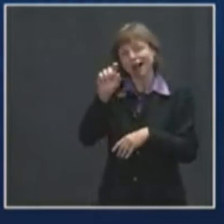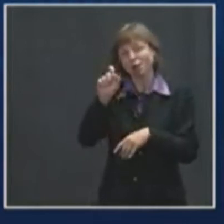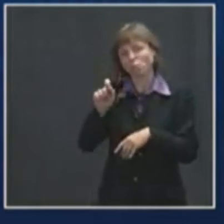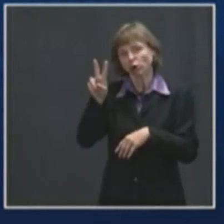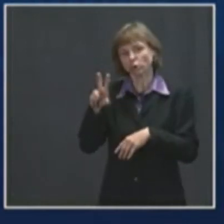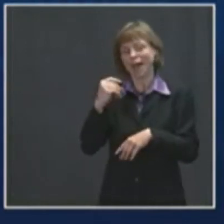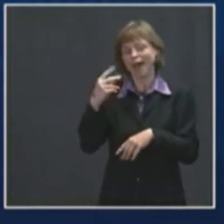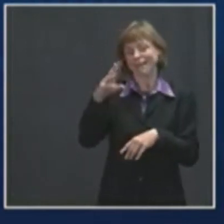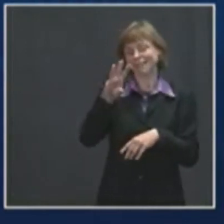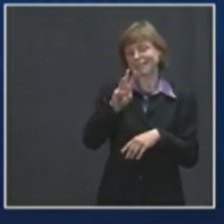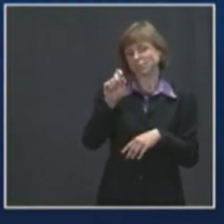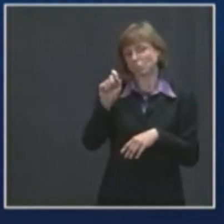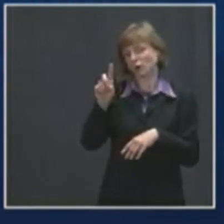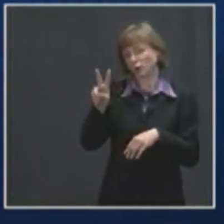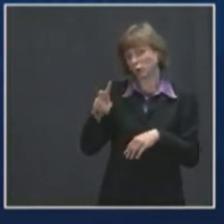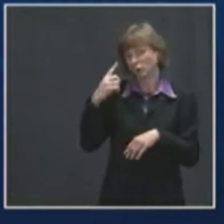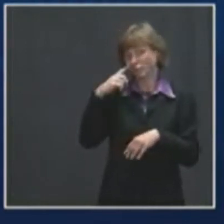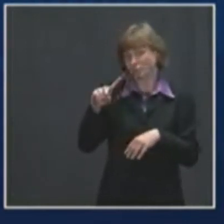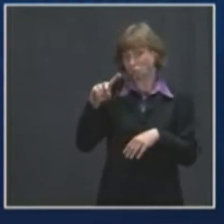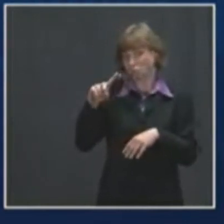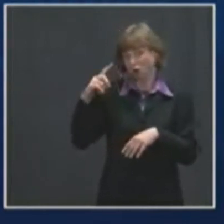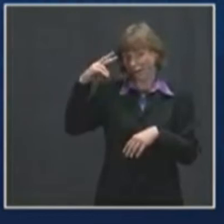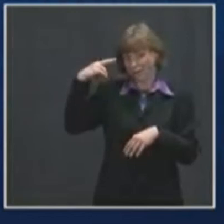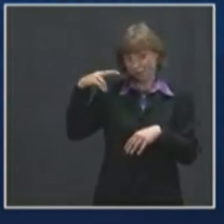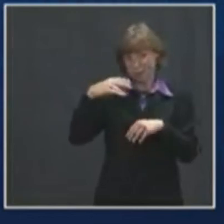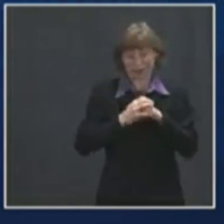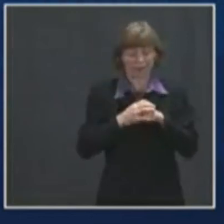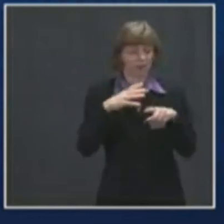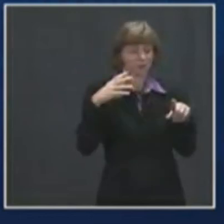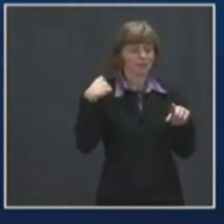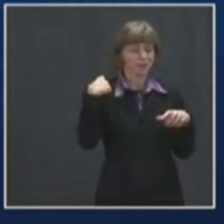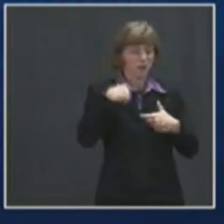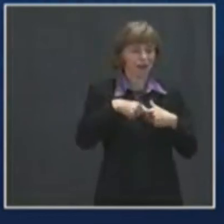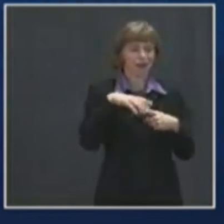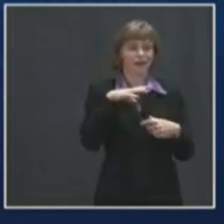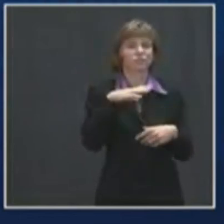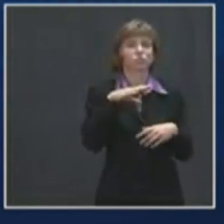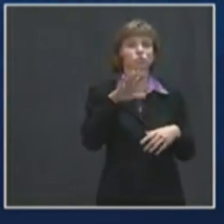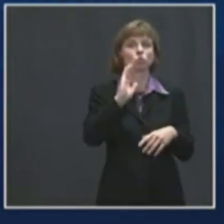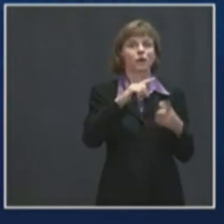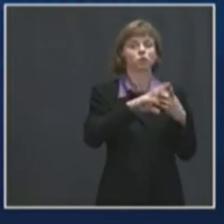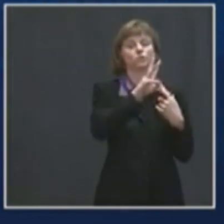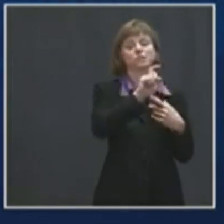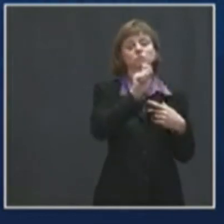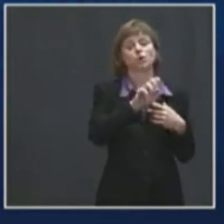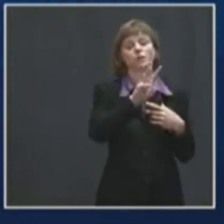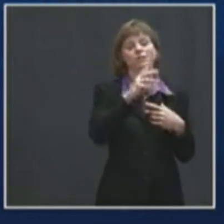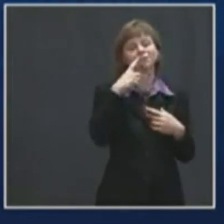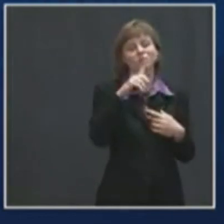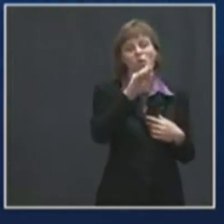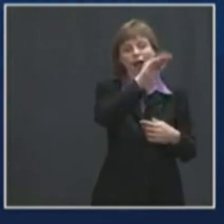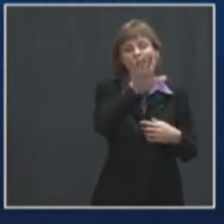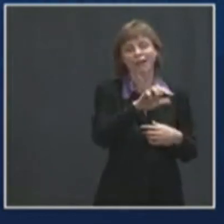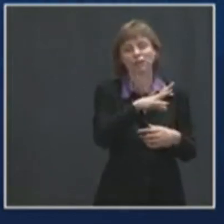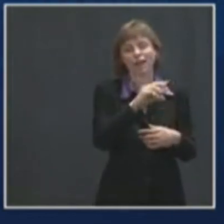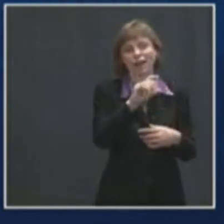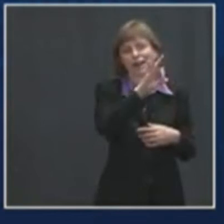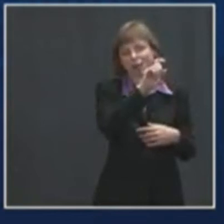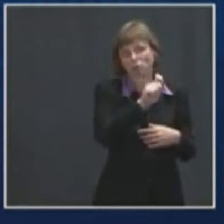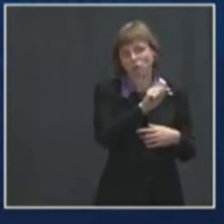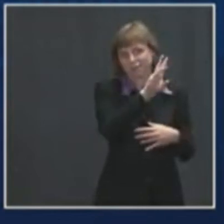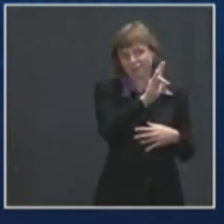compared to 5.7% for whites and 6.6% for Asian workers. While the unemployment rate for men